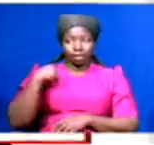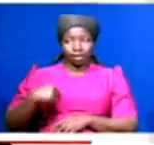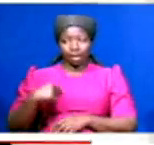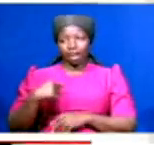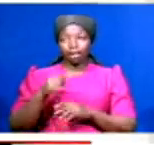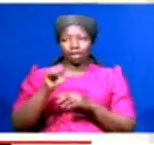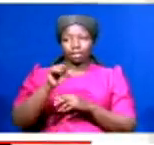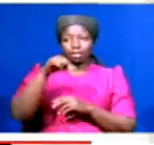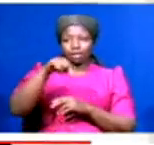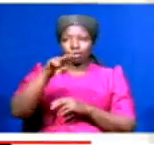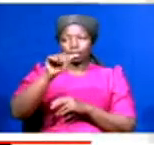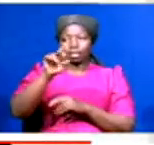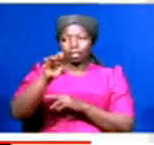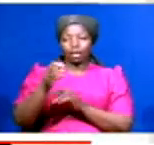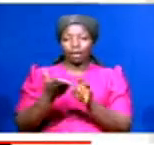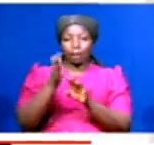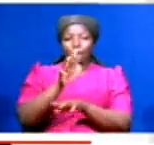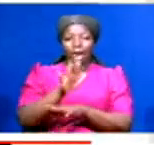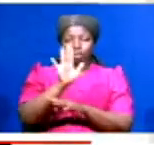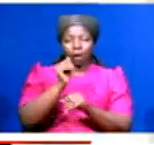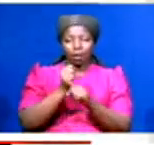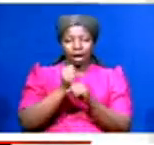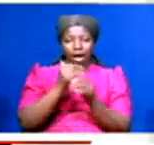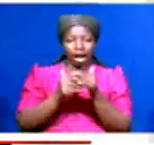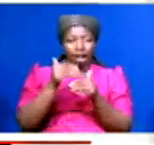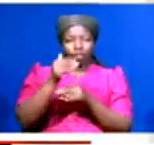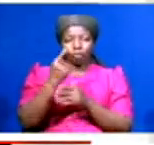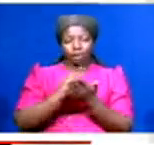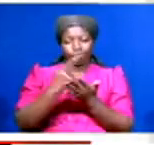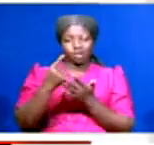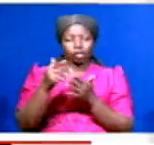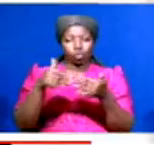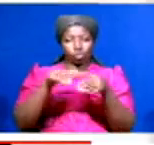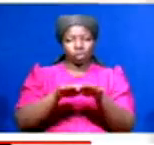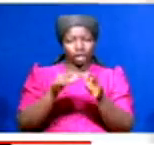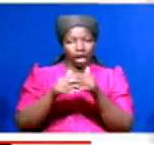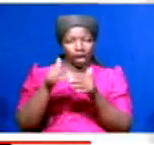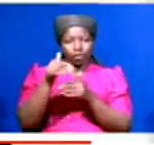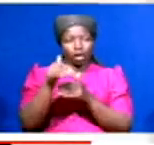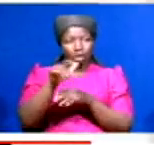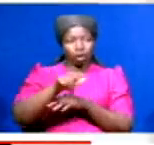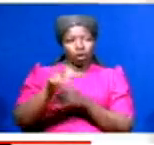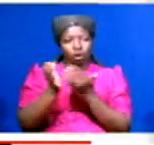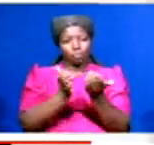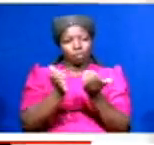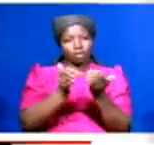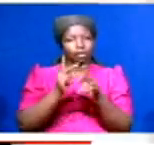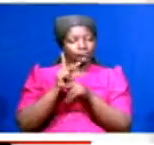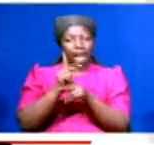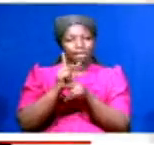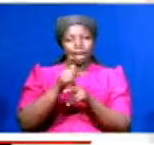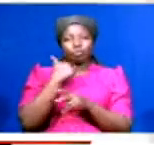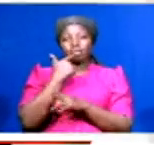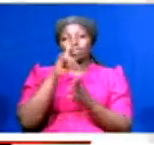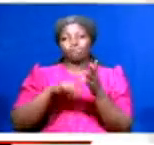operations after 1 week temporary closure following pressure from local traders who cited unfair competition. Consumers showed up